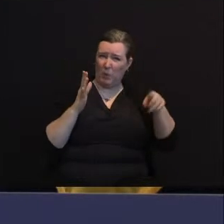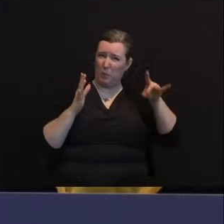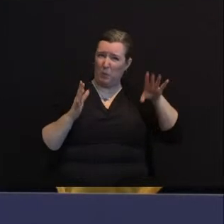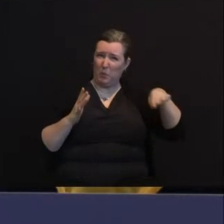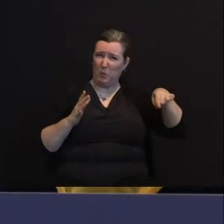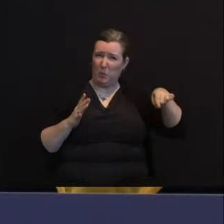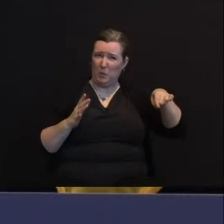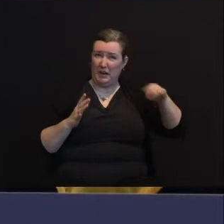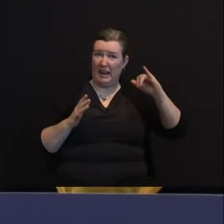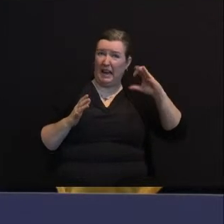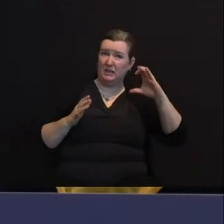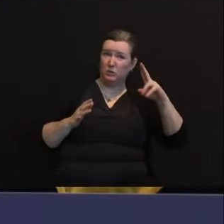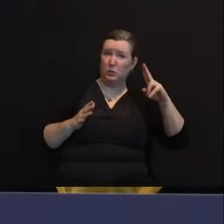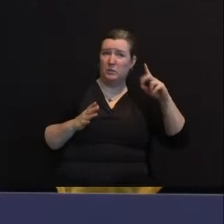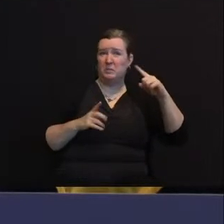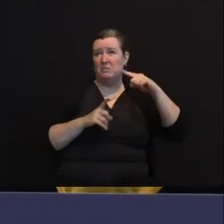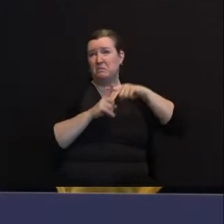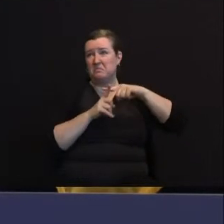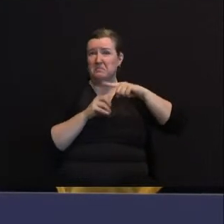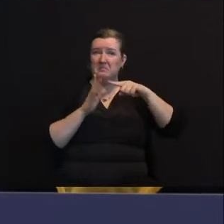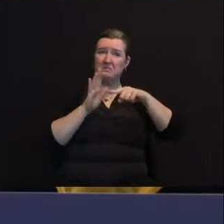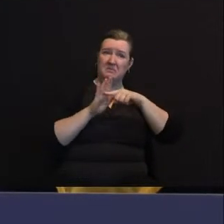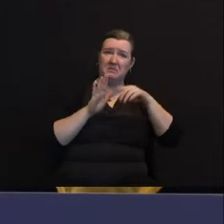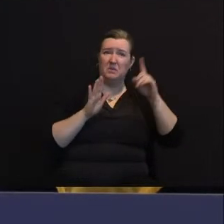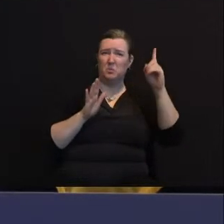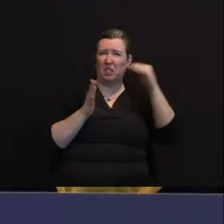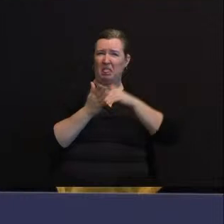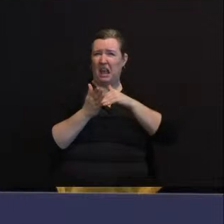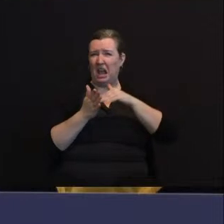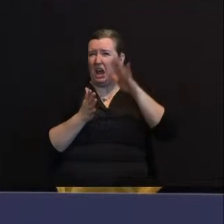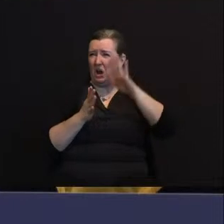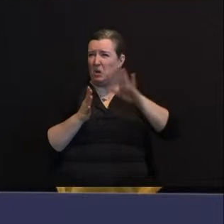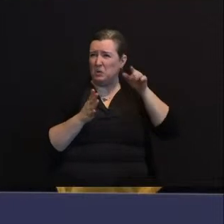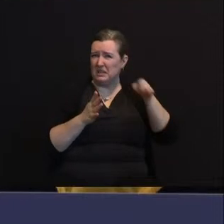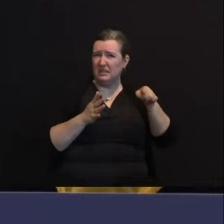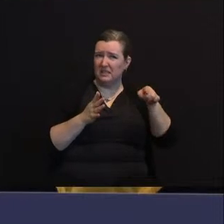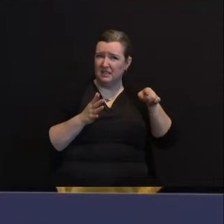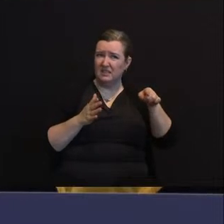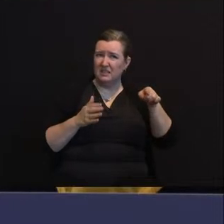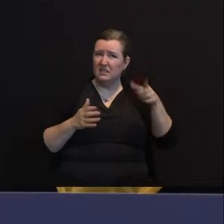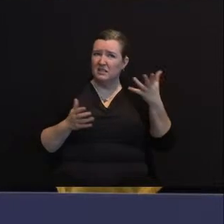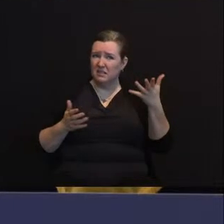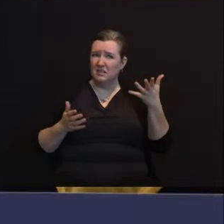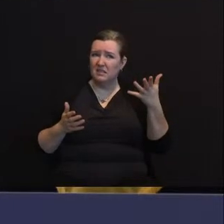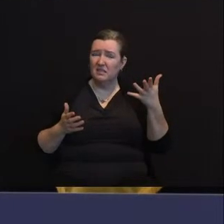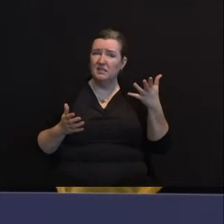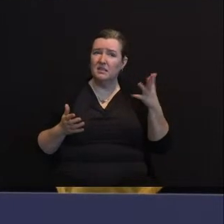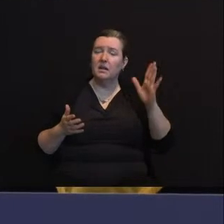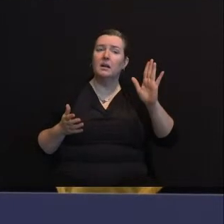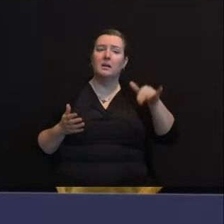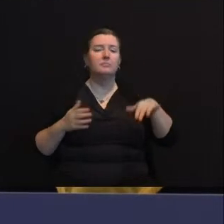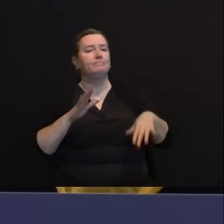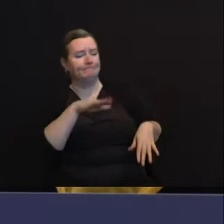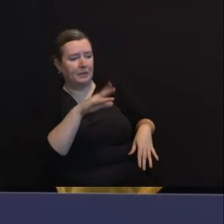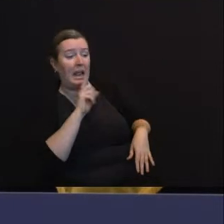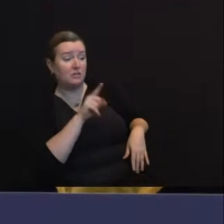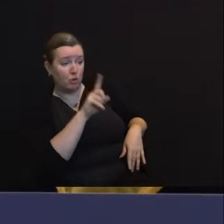ICU plus or minus just over 1,000, whatnot. I think it is, Dave, that